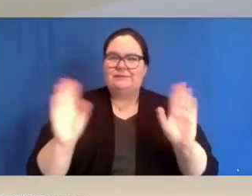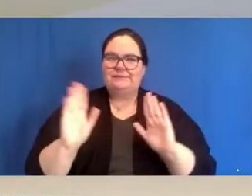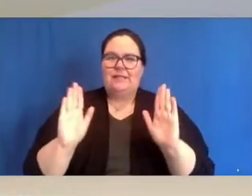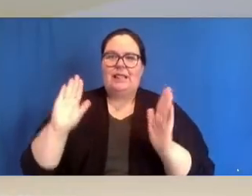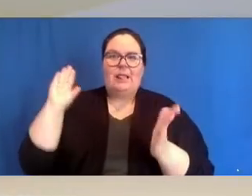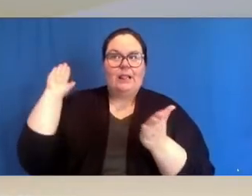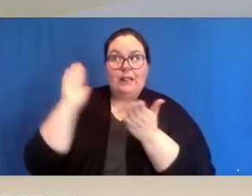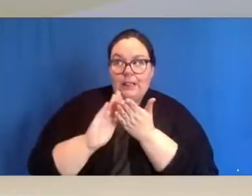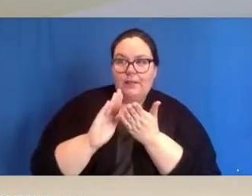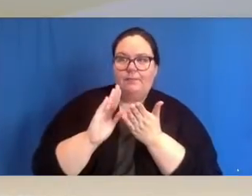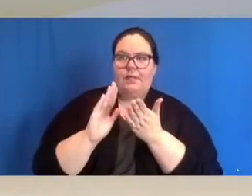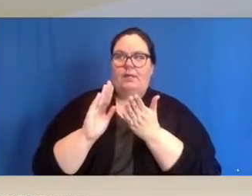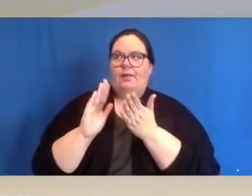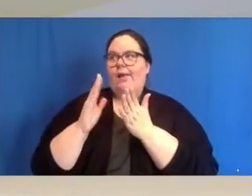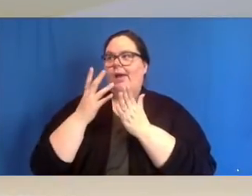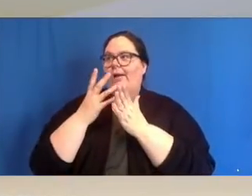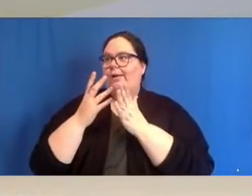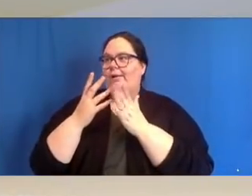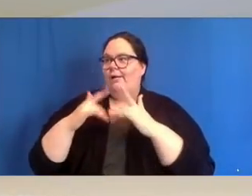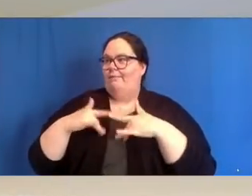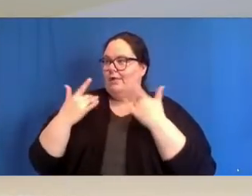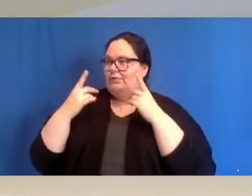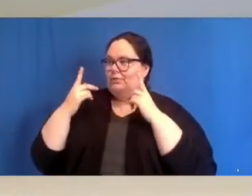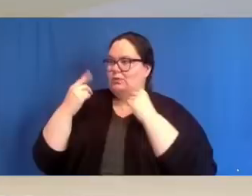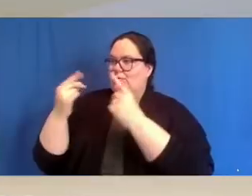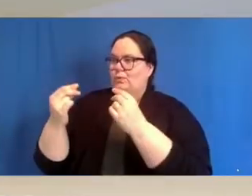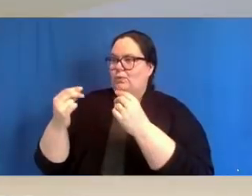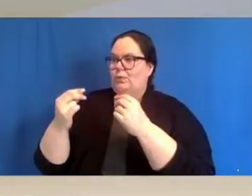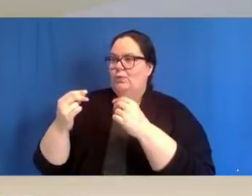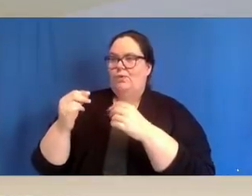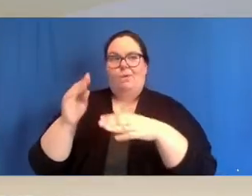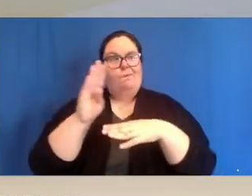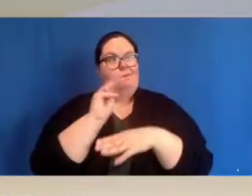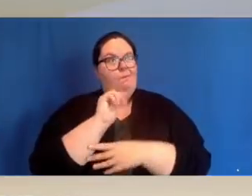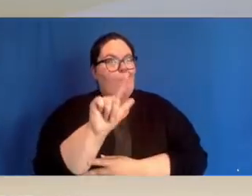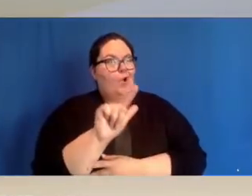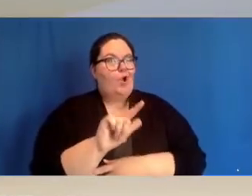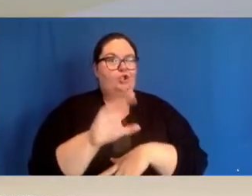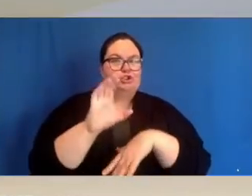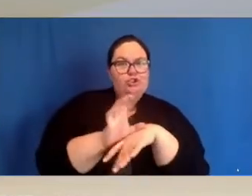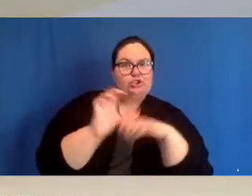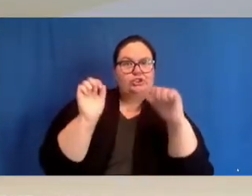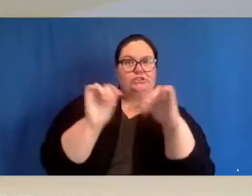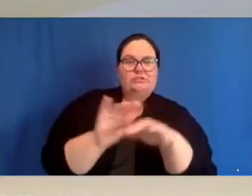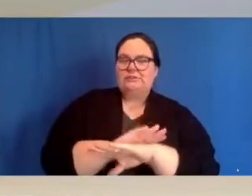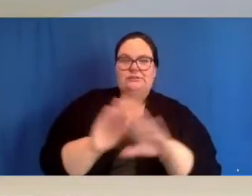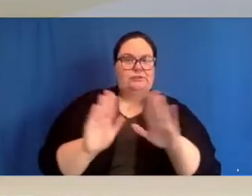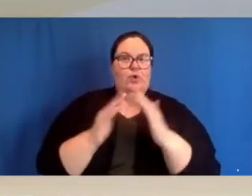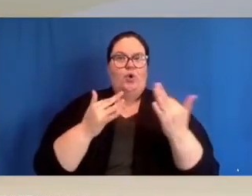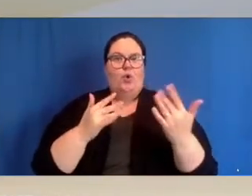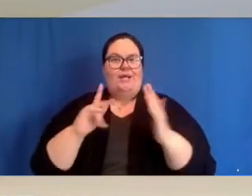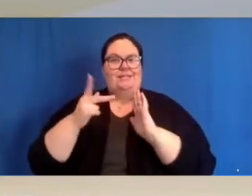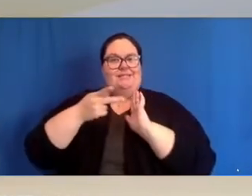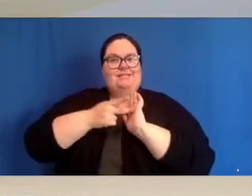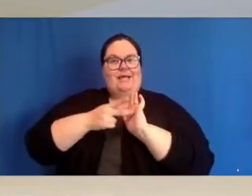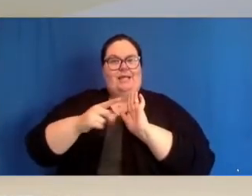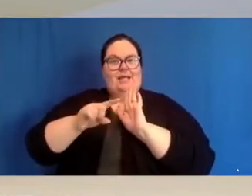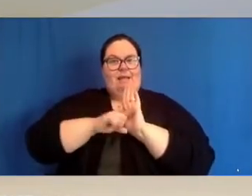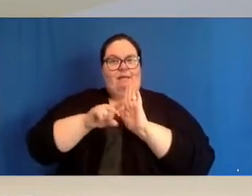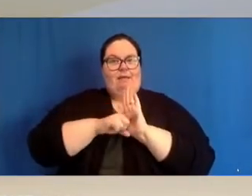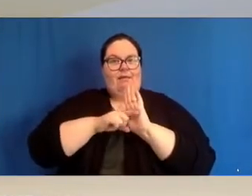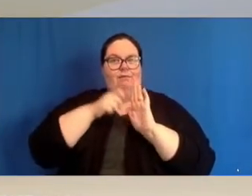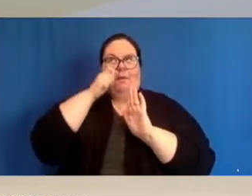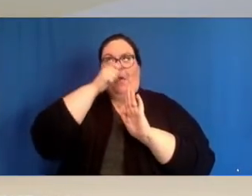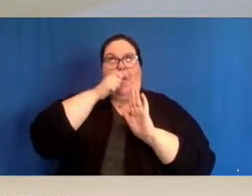to organized gatherings and in some other sort of higher risk settings until you get at least that second negative test